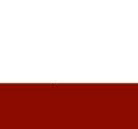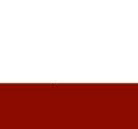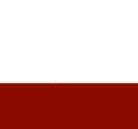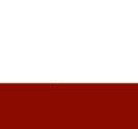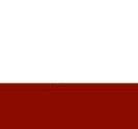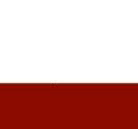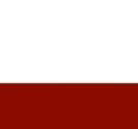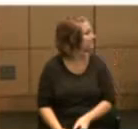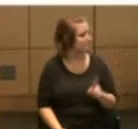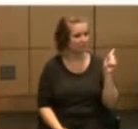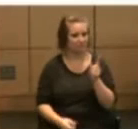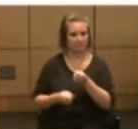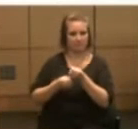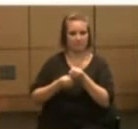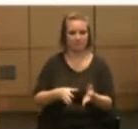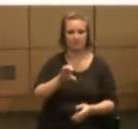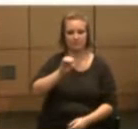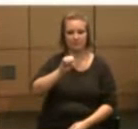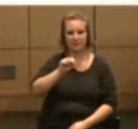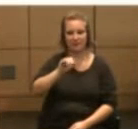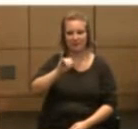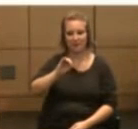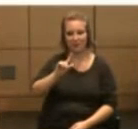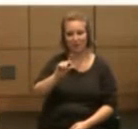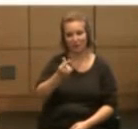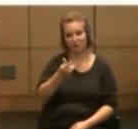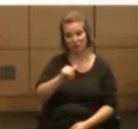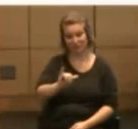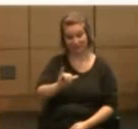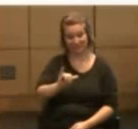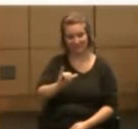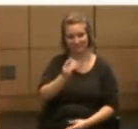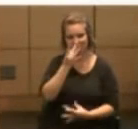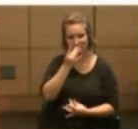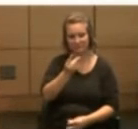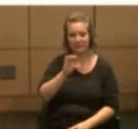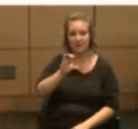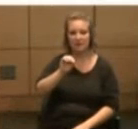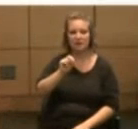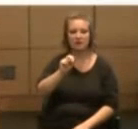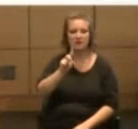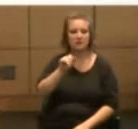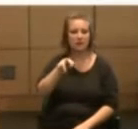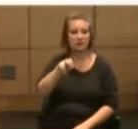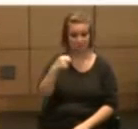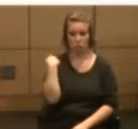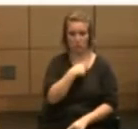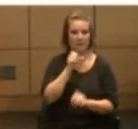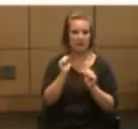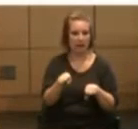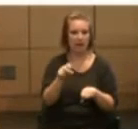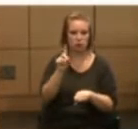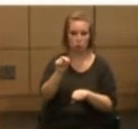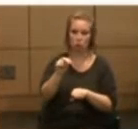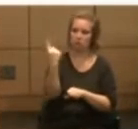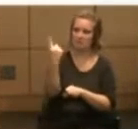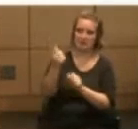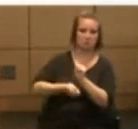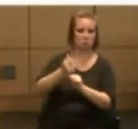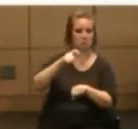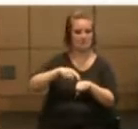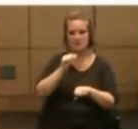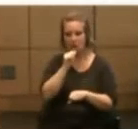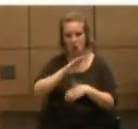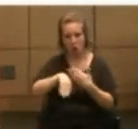the etiology is interesting in that, conductive hearing losses we can do something about most of the time, not all the